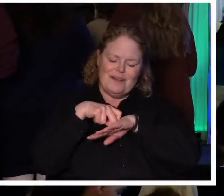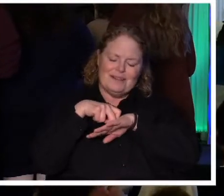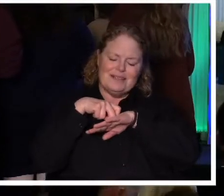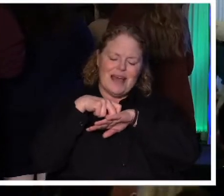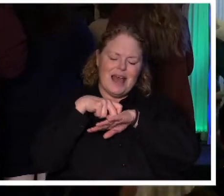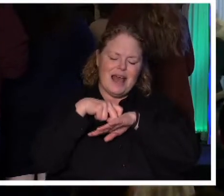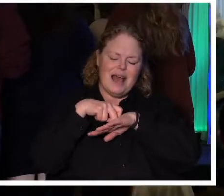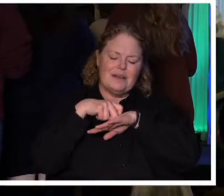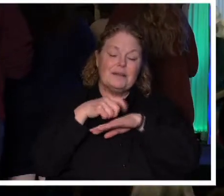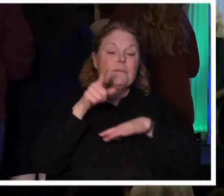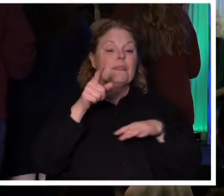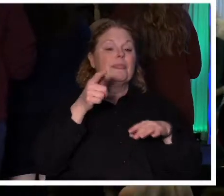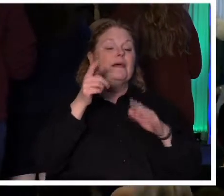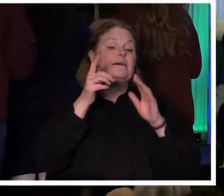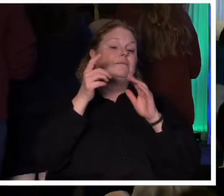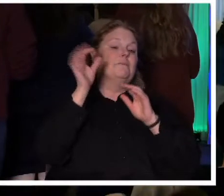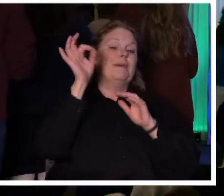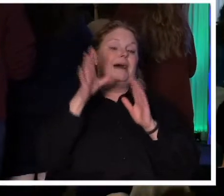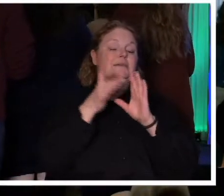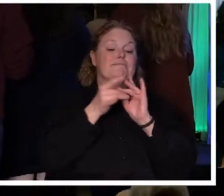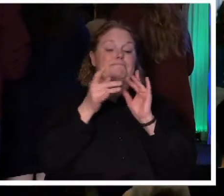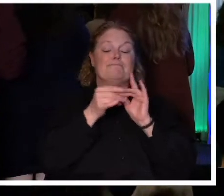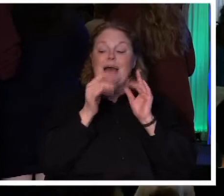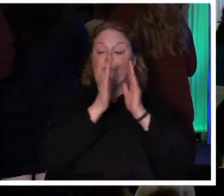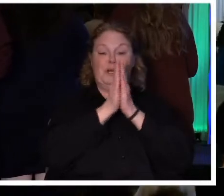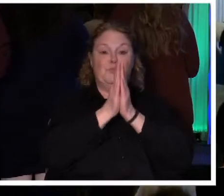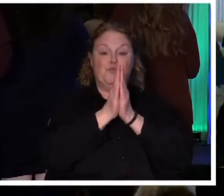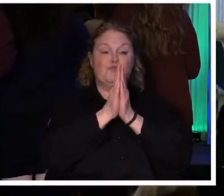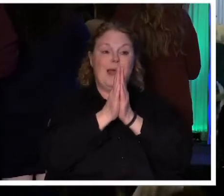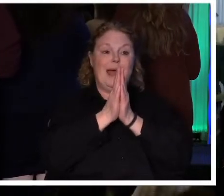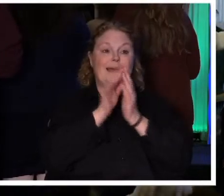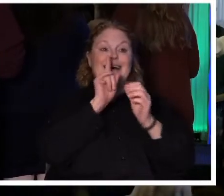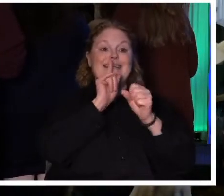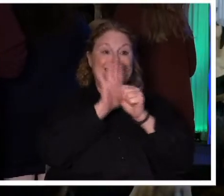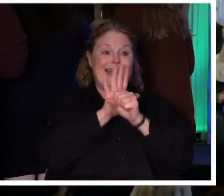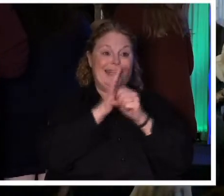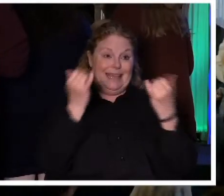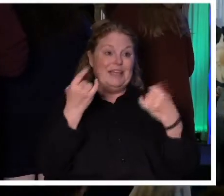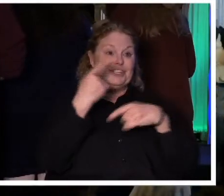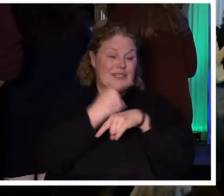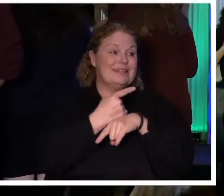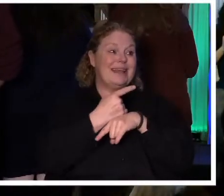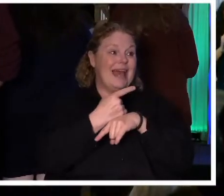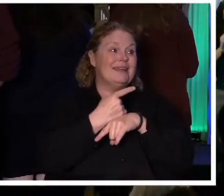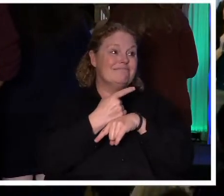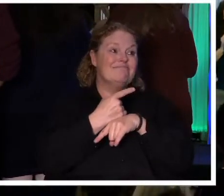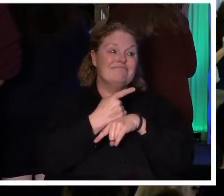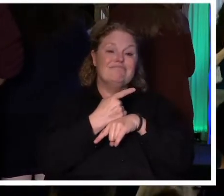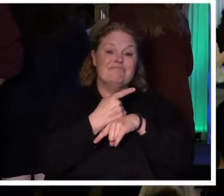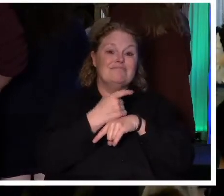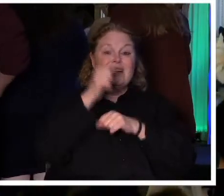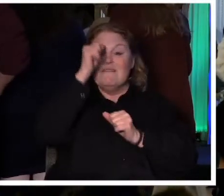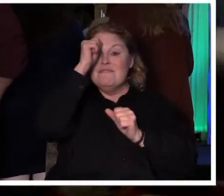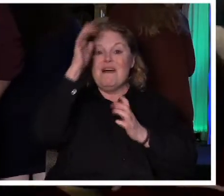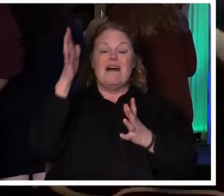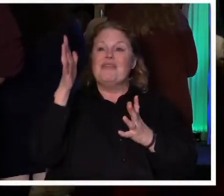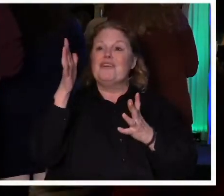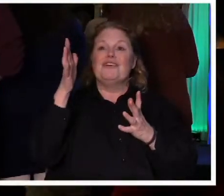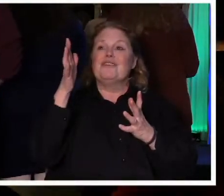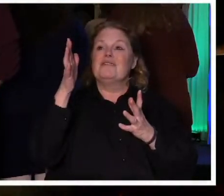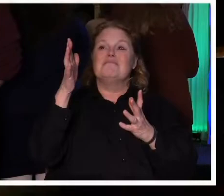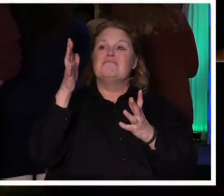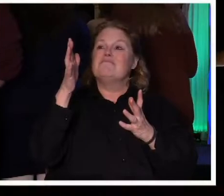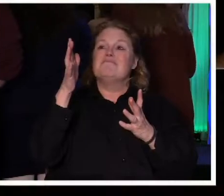Hallelujah. I want to pray a prayer of dedication over you today. Some of you have made